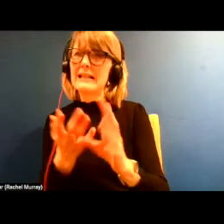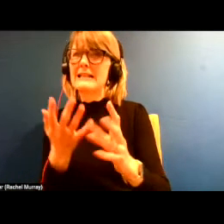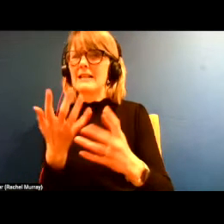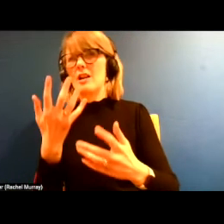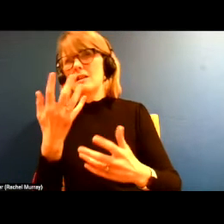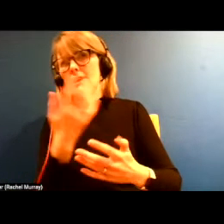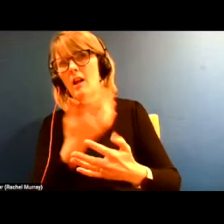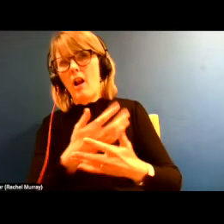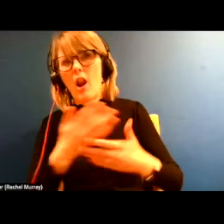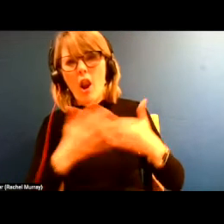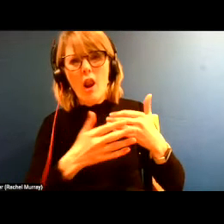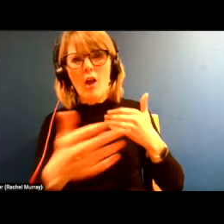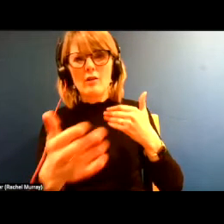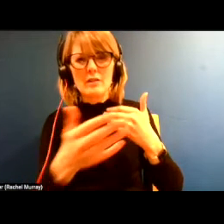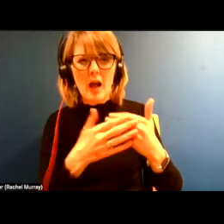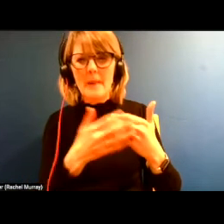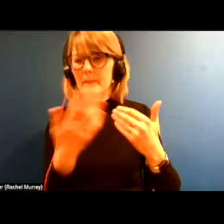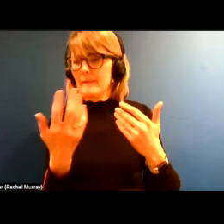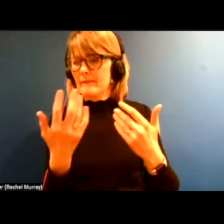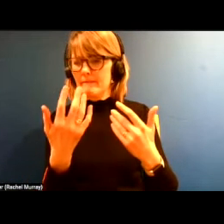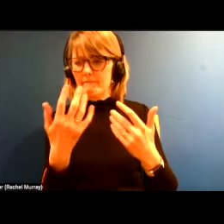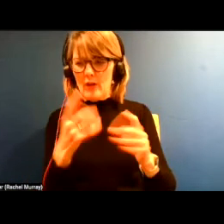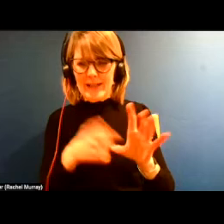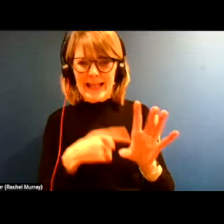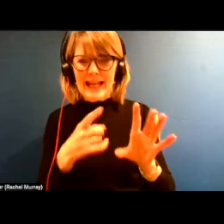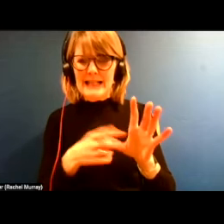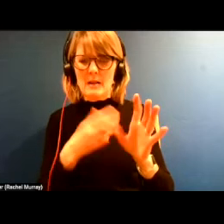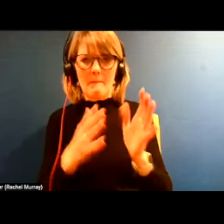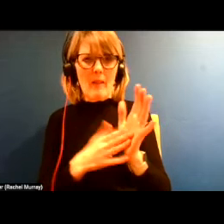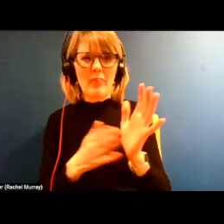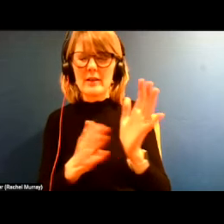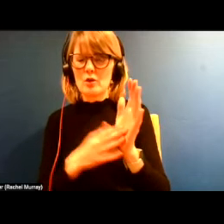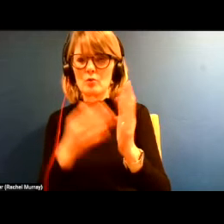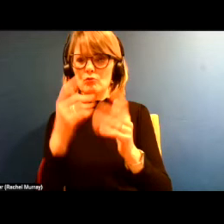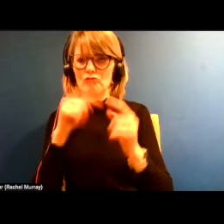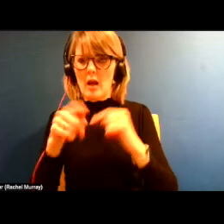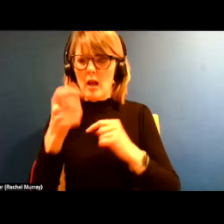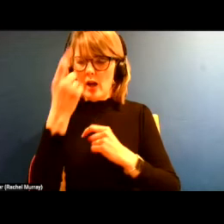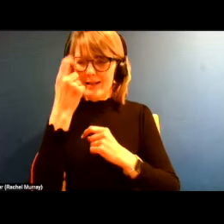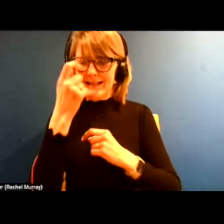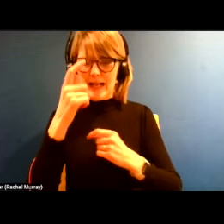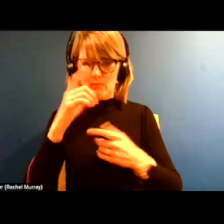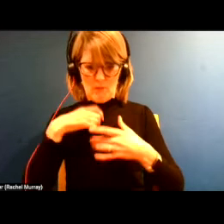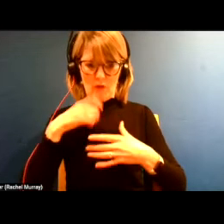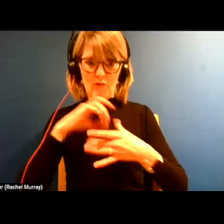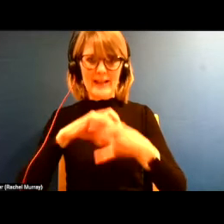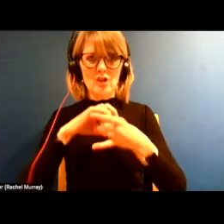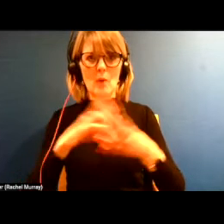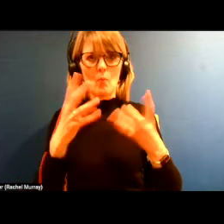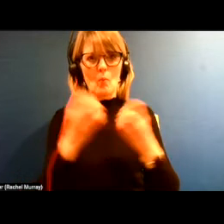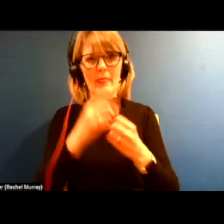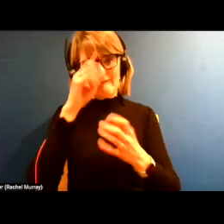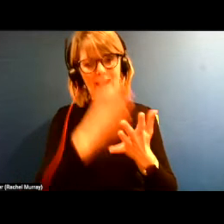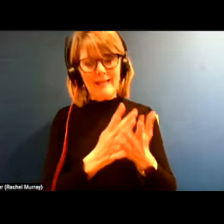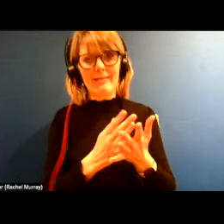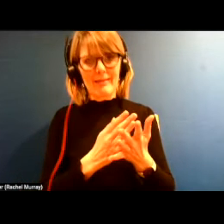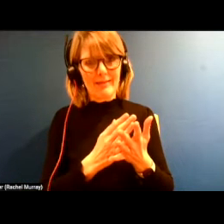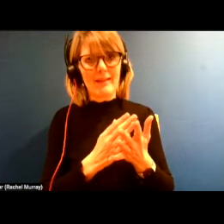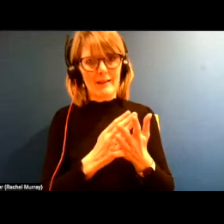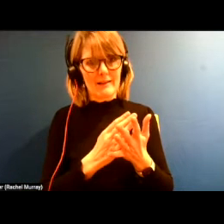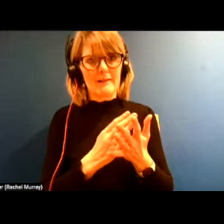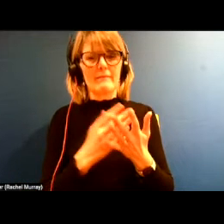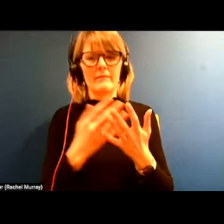understand, was my relationship with my faith that had formed me and sustained me over the years. I have a diverse Christian background, having